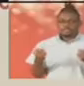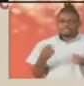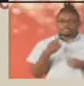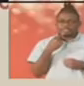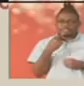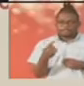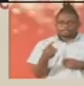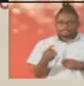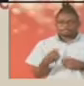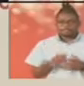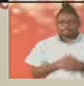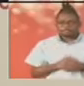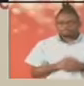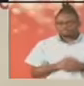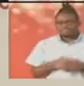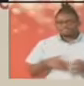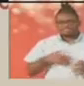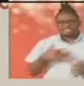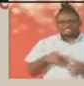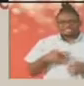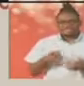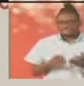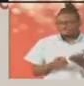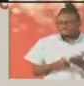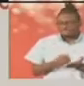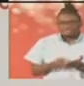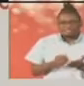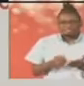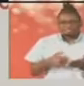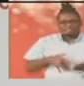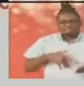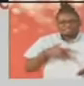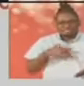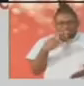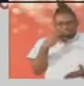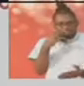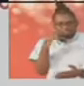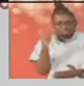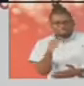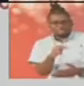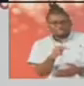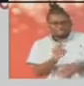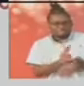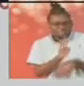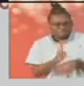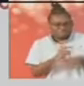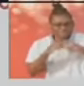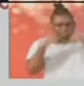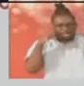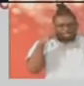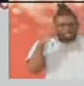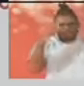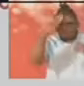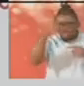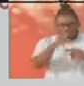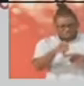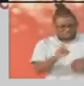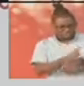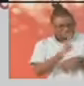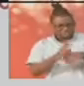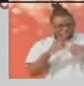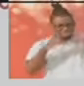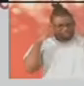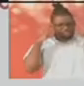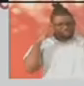is the awkwardness sometimes of coming into a space and seeing others not wearing a mask while you are wearing your mask. So what should you do?